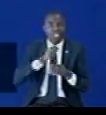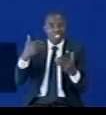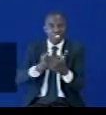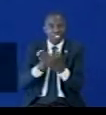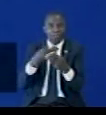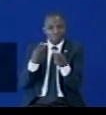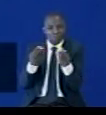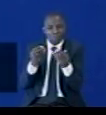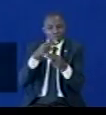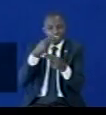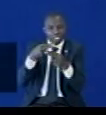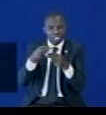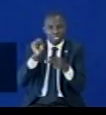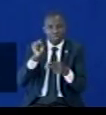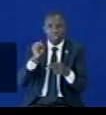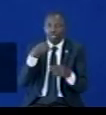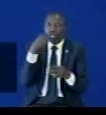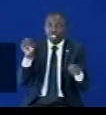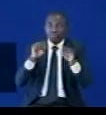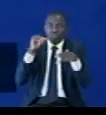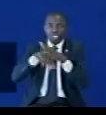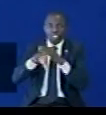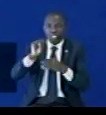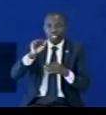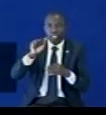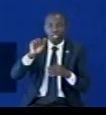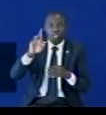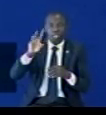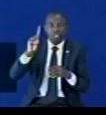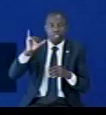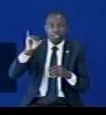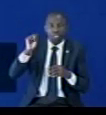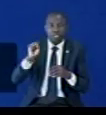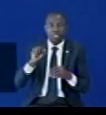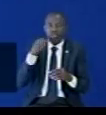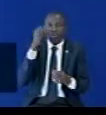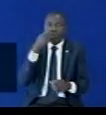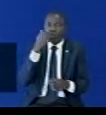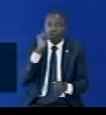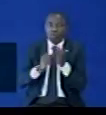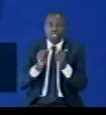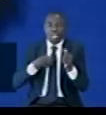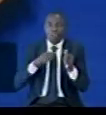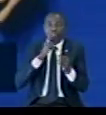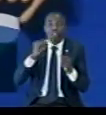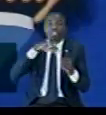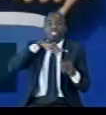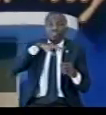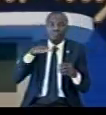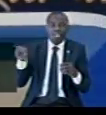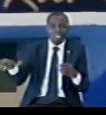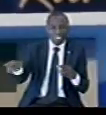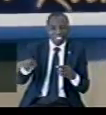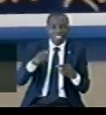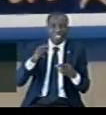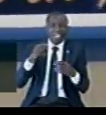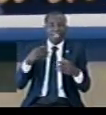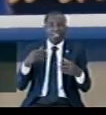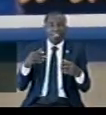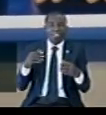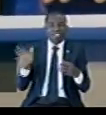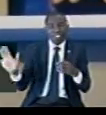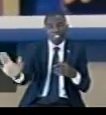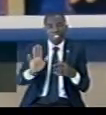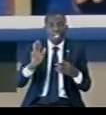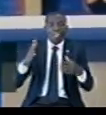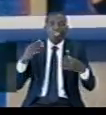Sardis, which have not defiled their garments. Tonight he will give you the garment